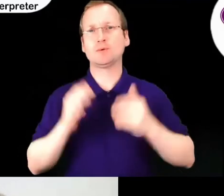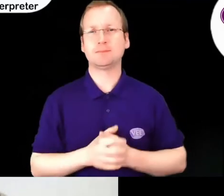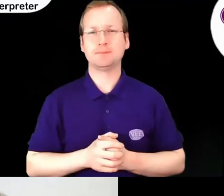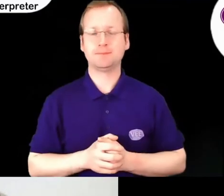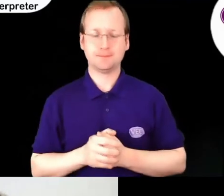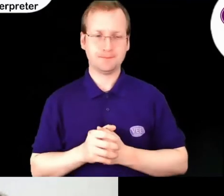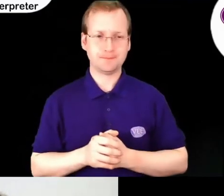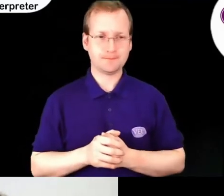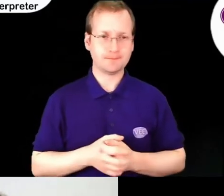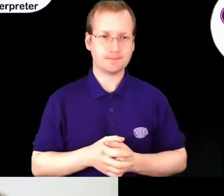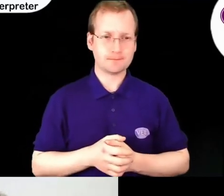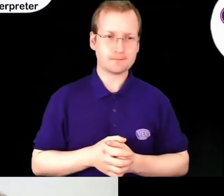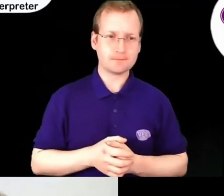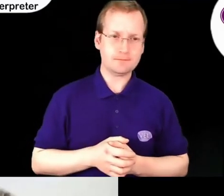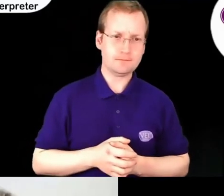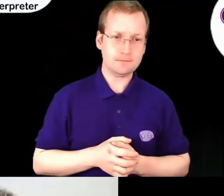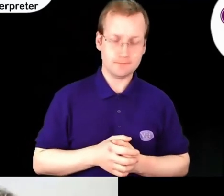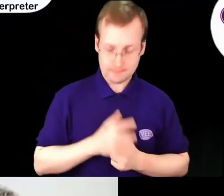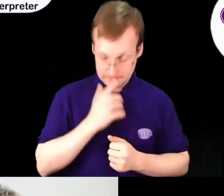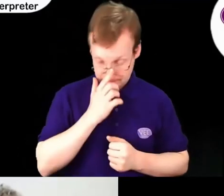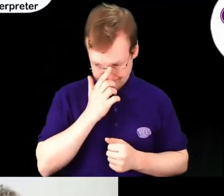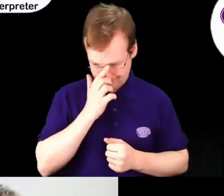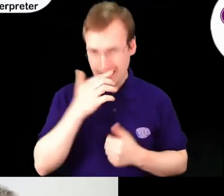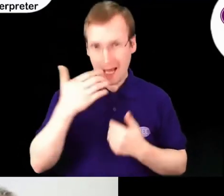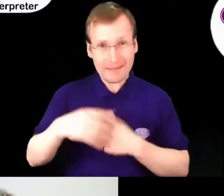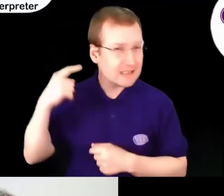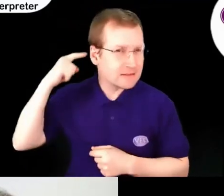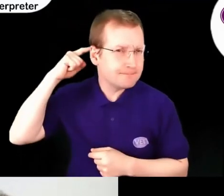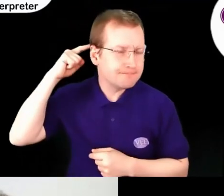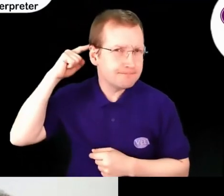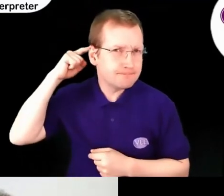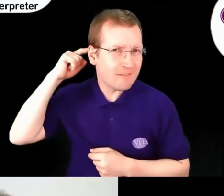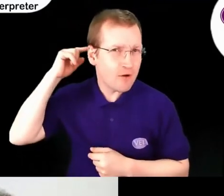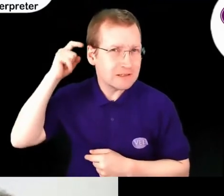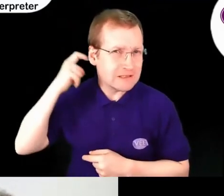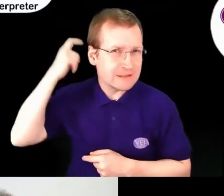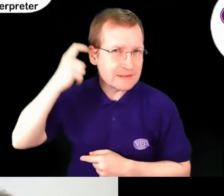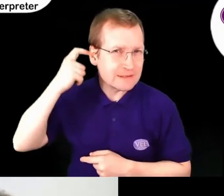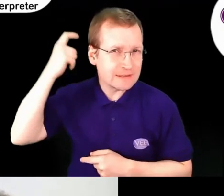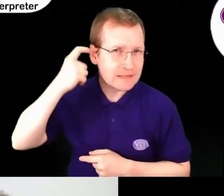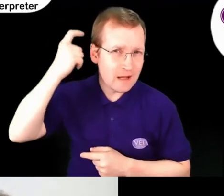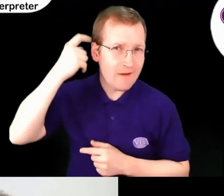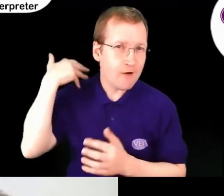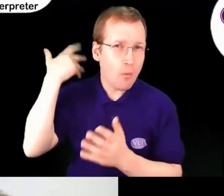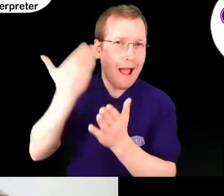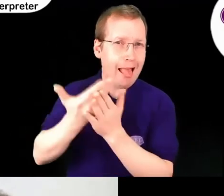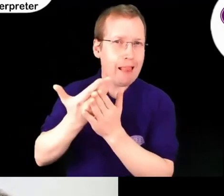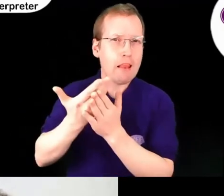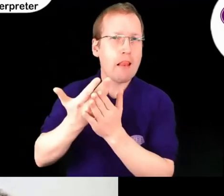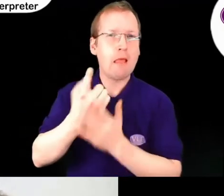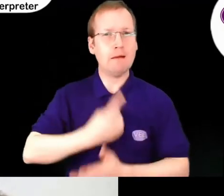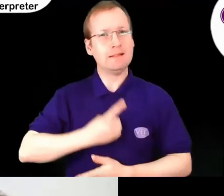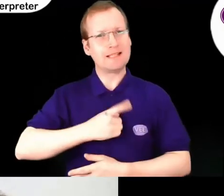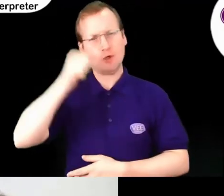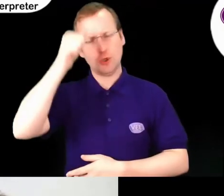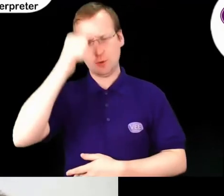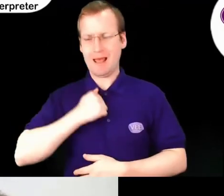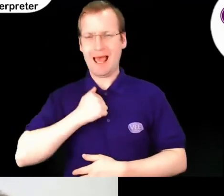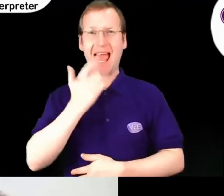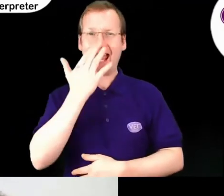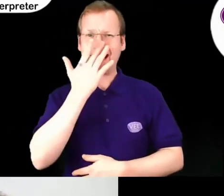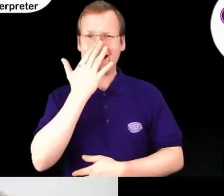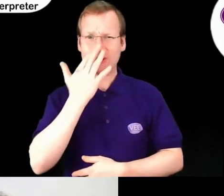Yeah, I had been thinking about it for a while. I knew that I was of an age when